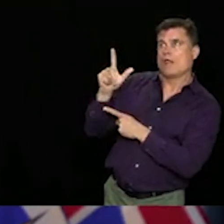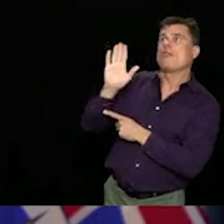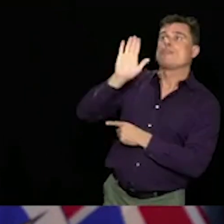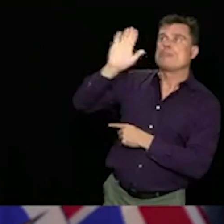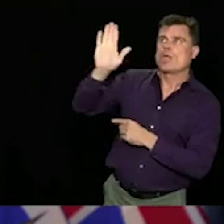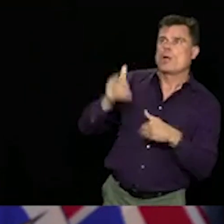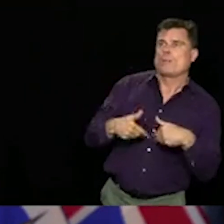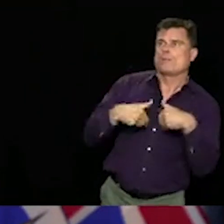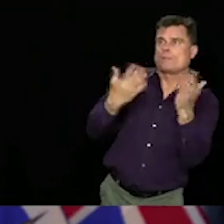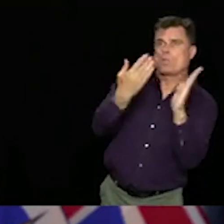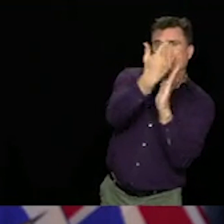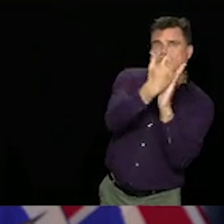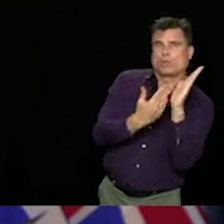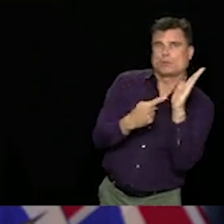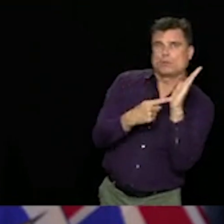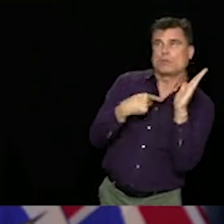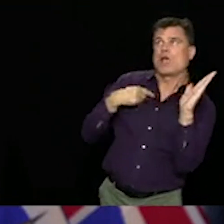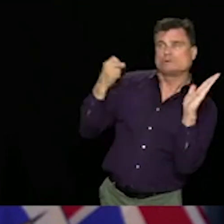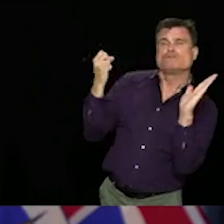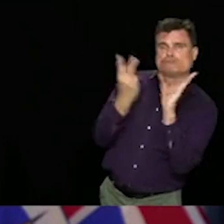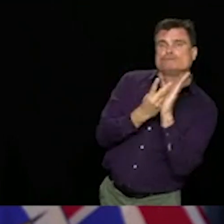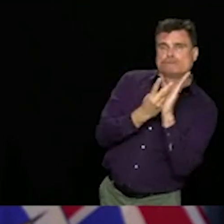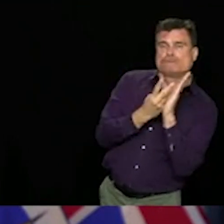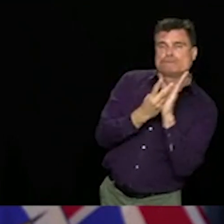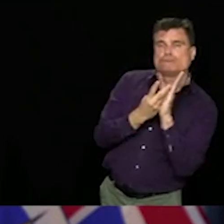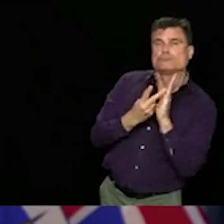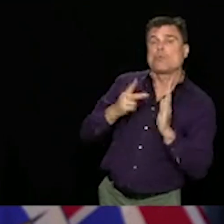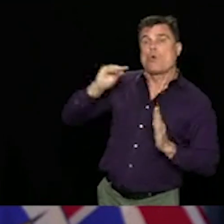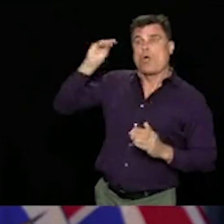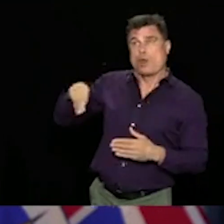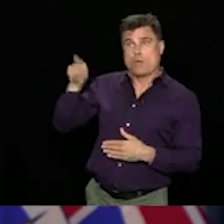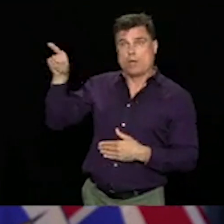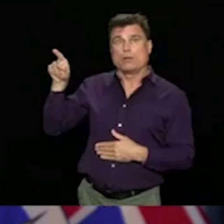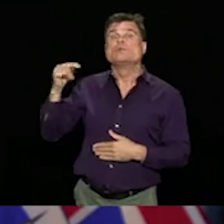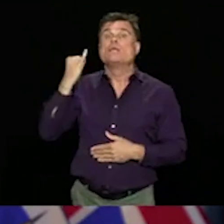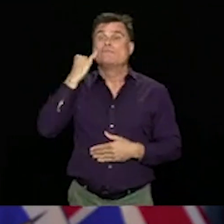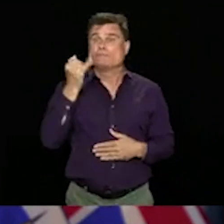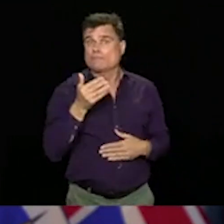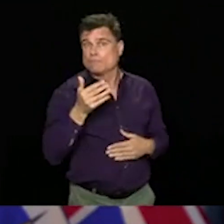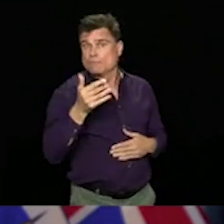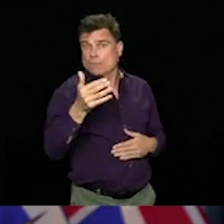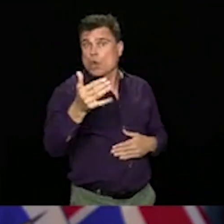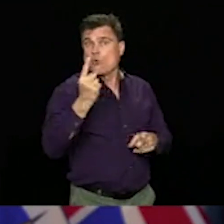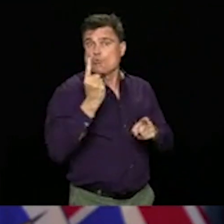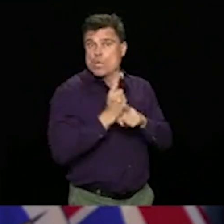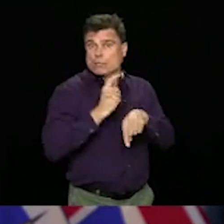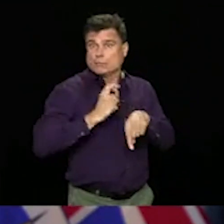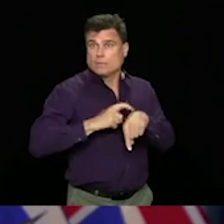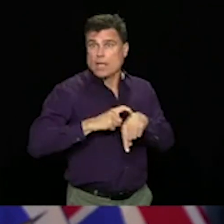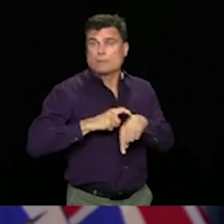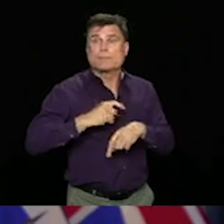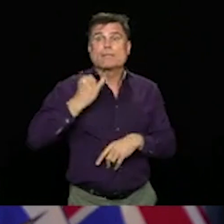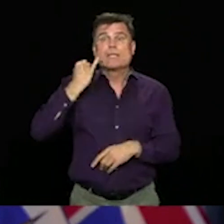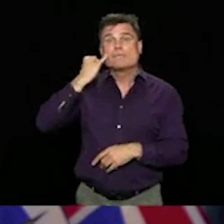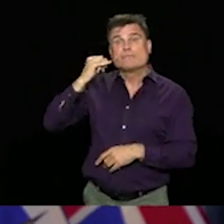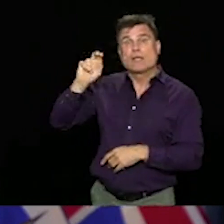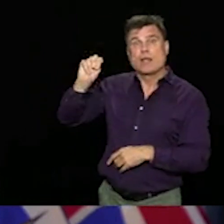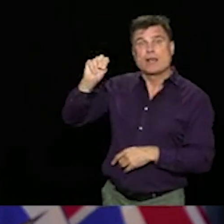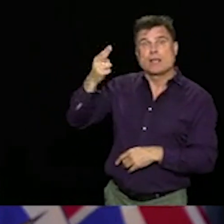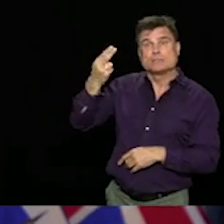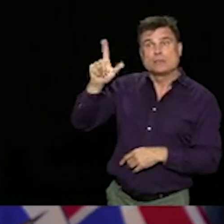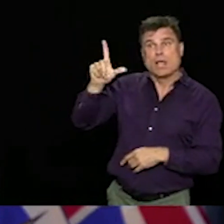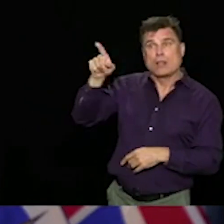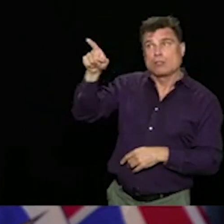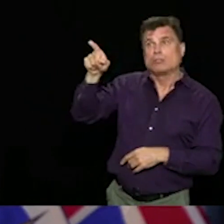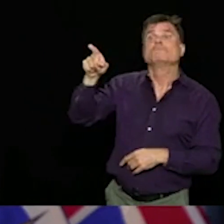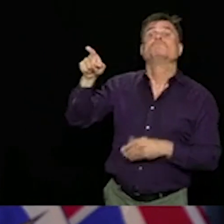more opportunity to discuss it as we move forward and as the decision was being made. So this needed to be done